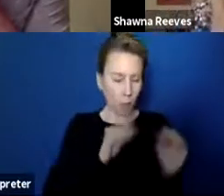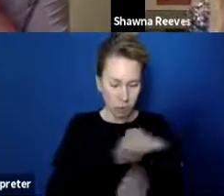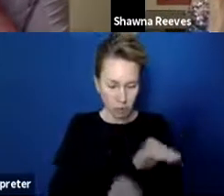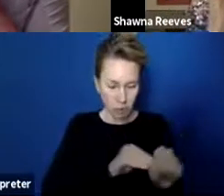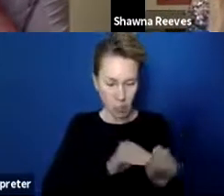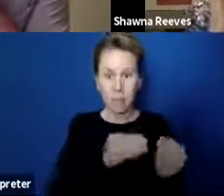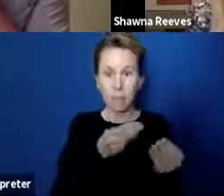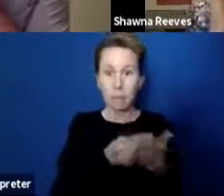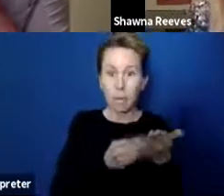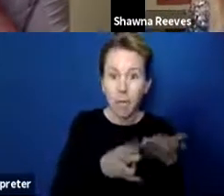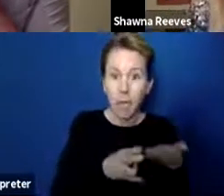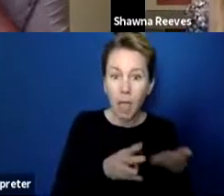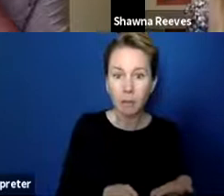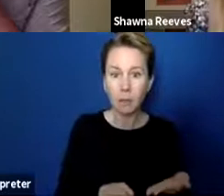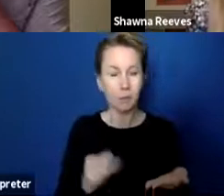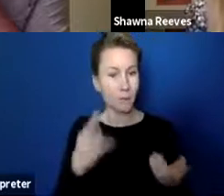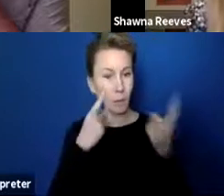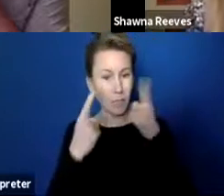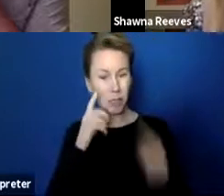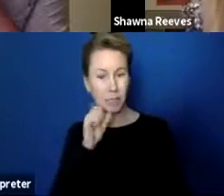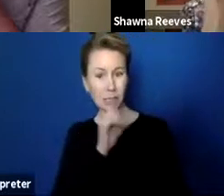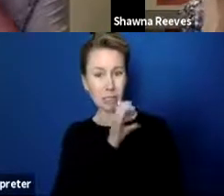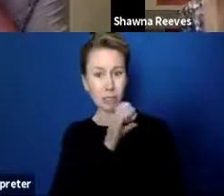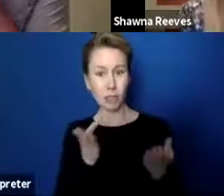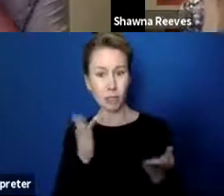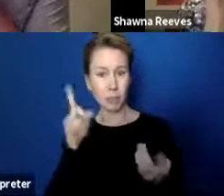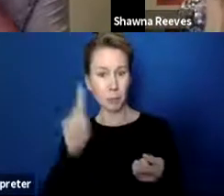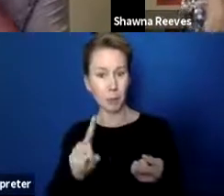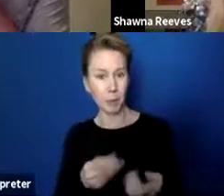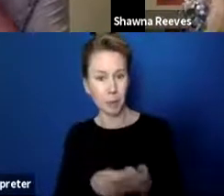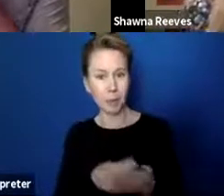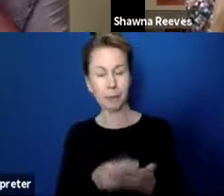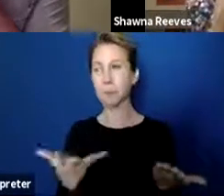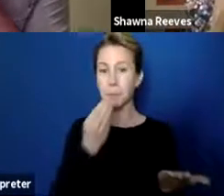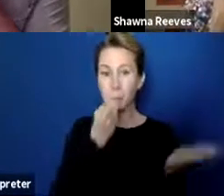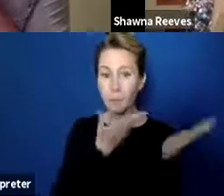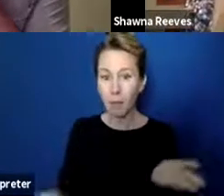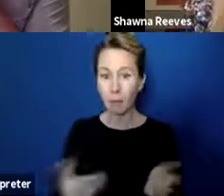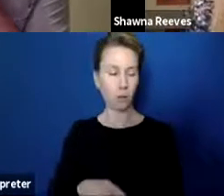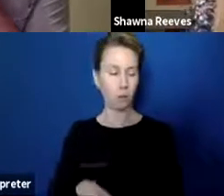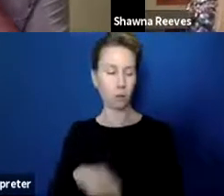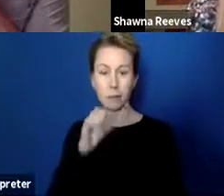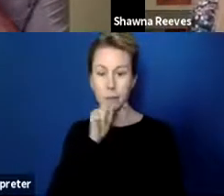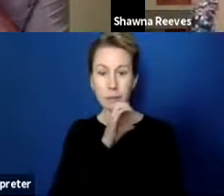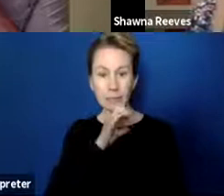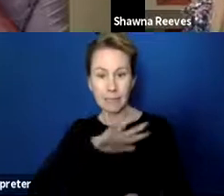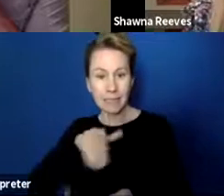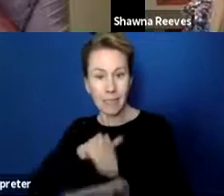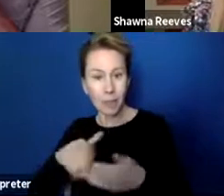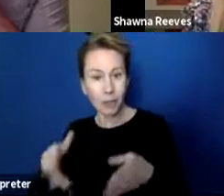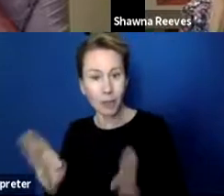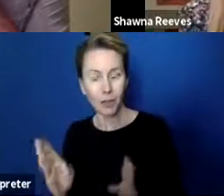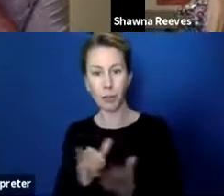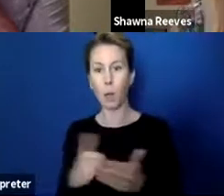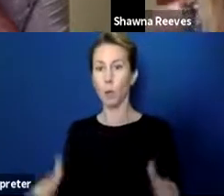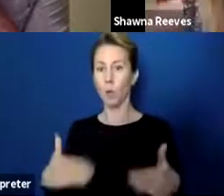start listening to your local city council meetings, and right now is a great time because as cities are talking about what services they're going to have to cut